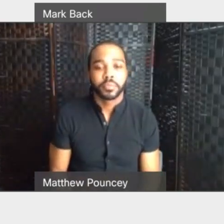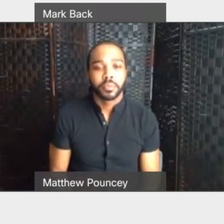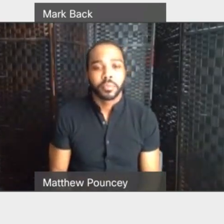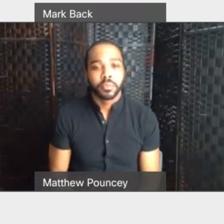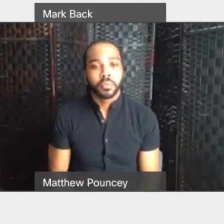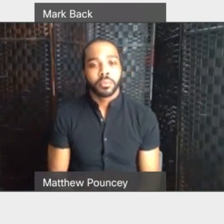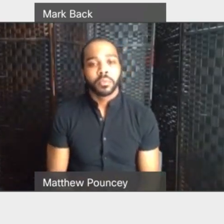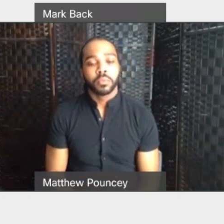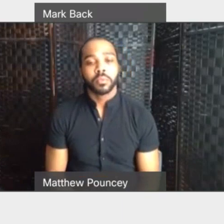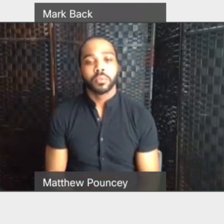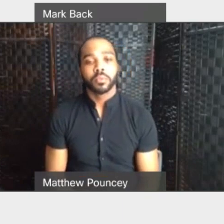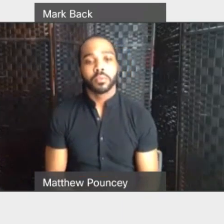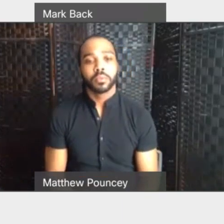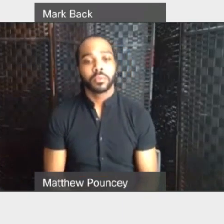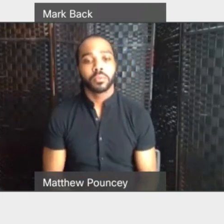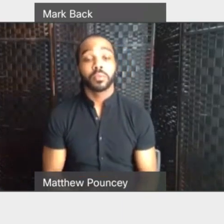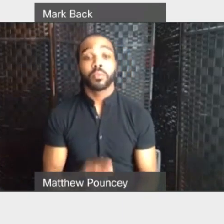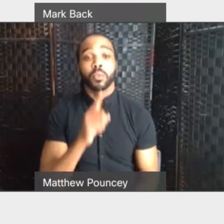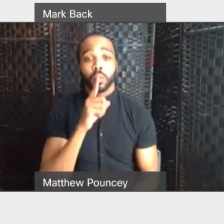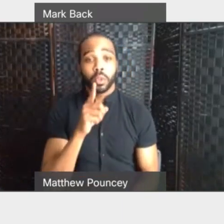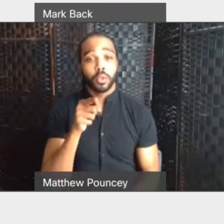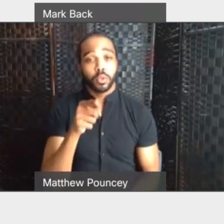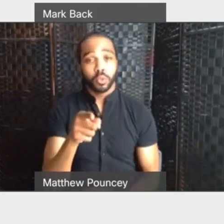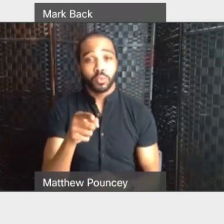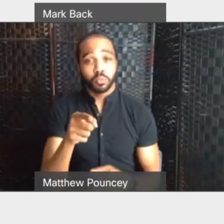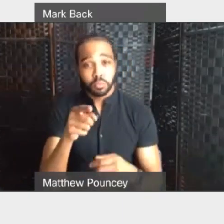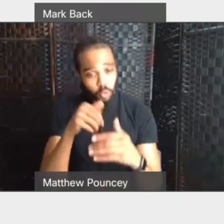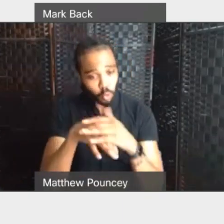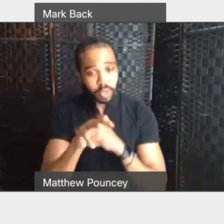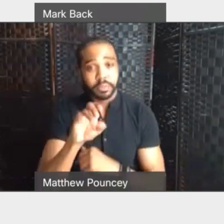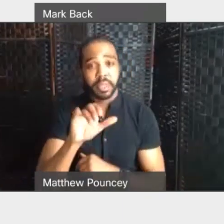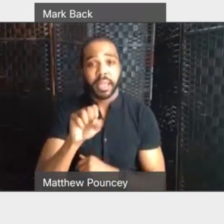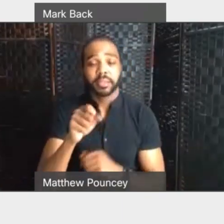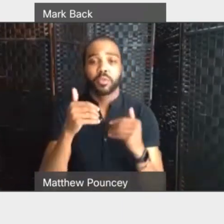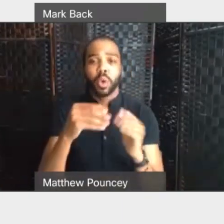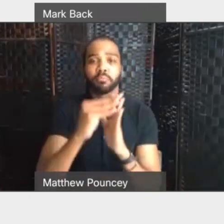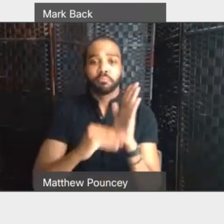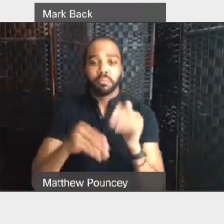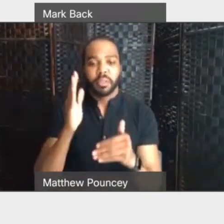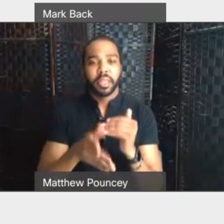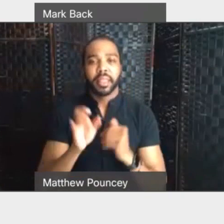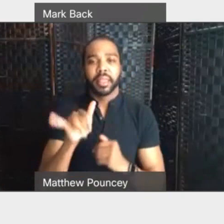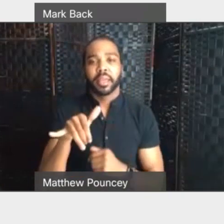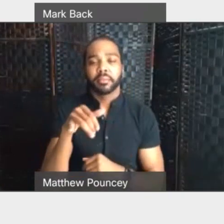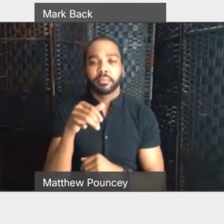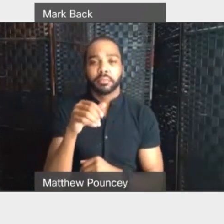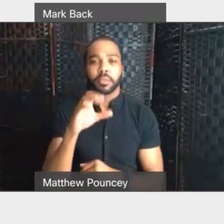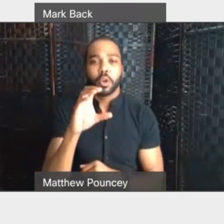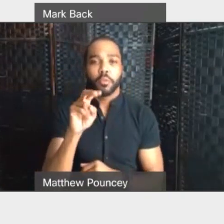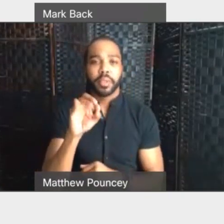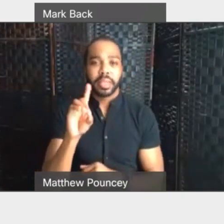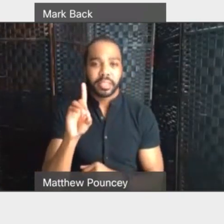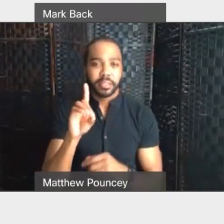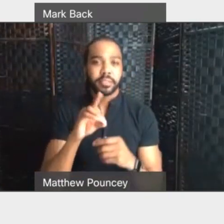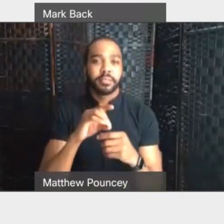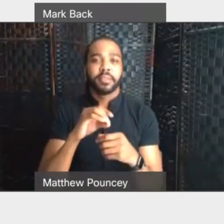They're essentially, when you go into MCIS to complete the COVID vaccine